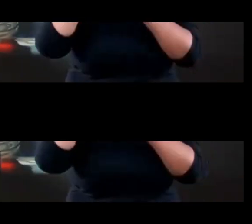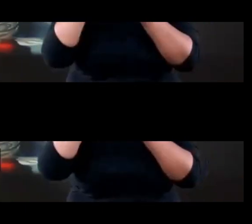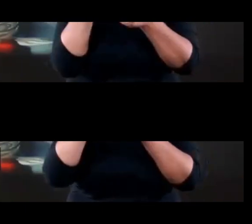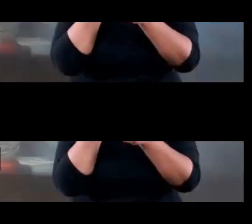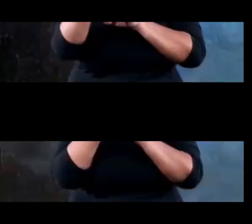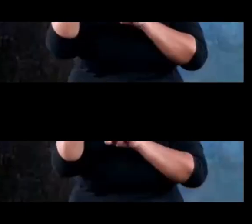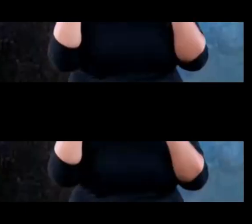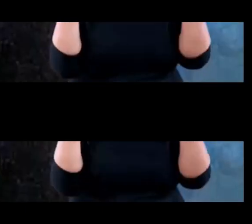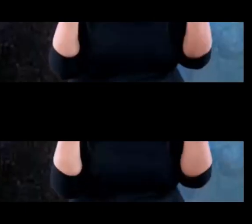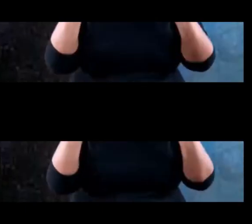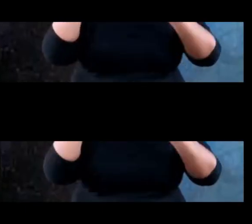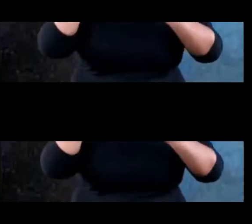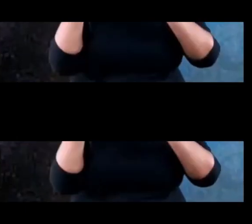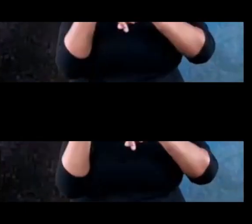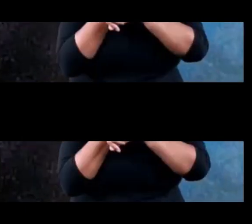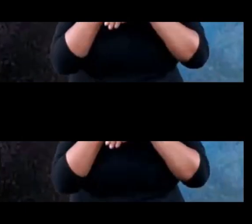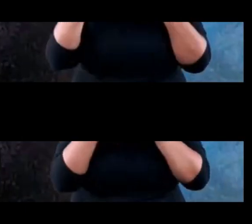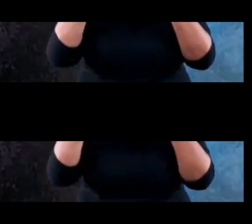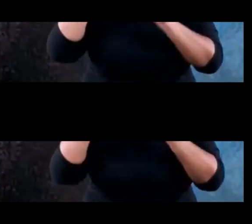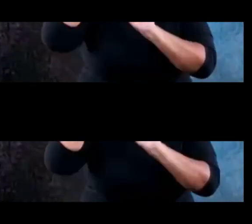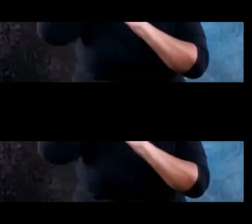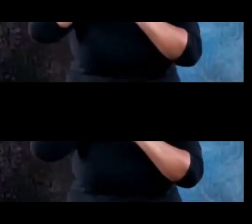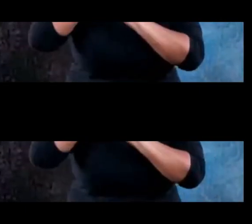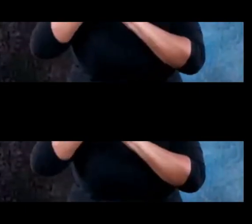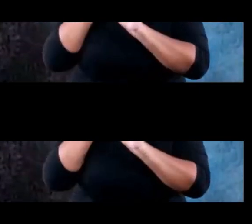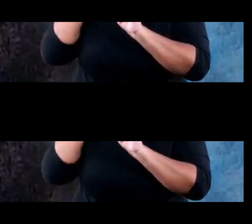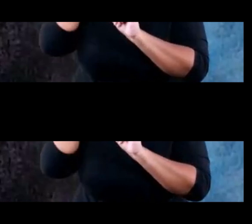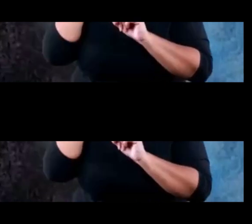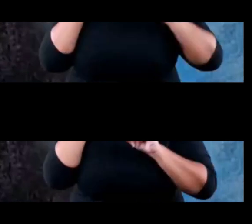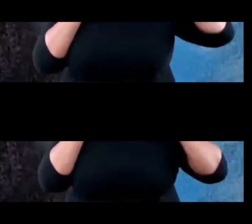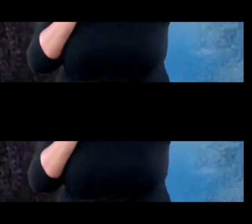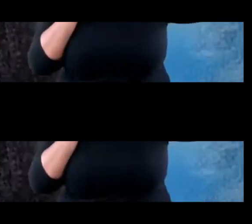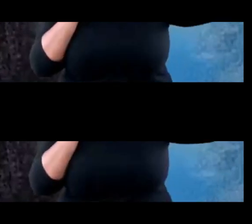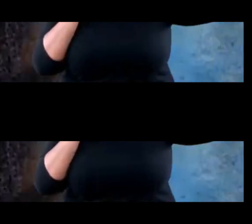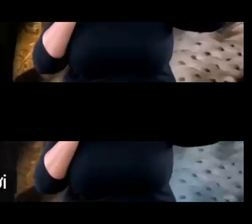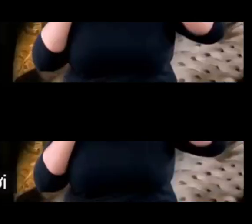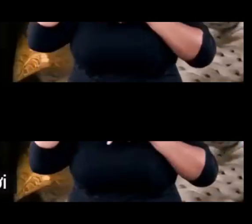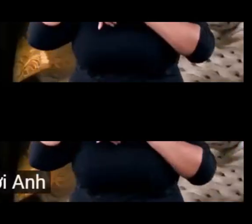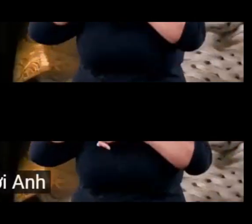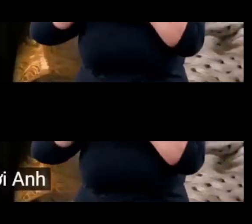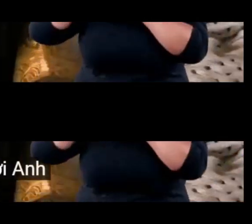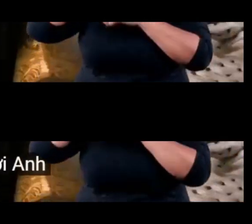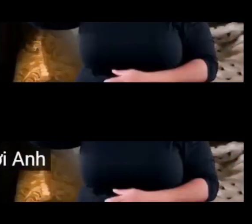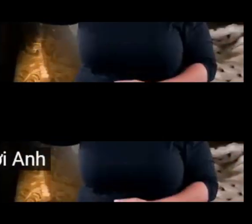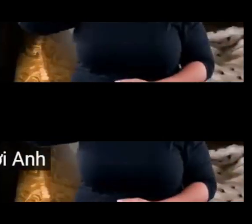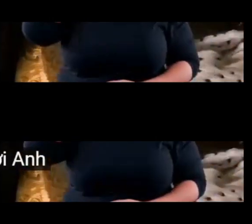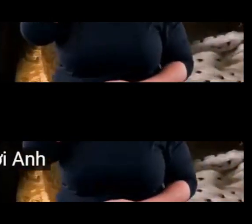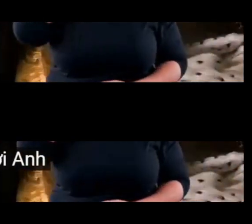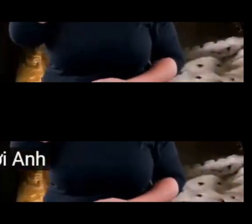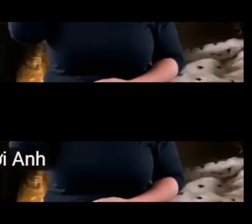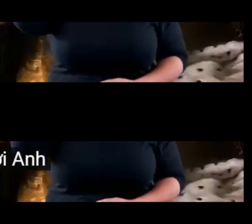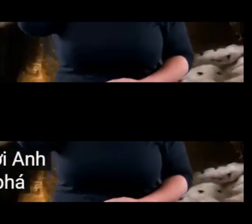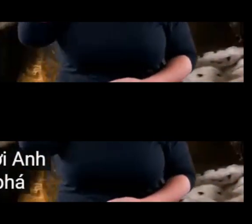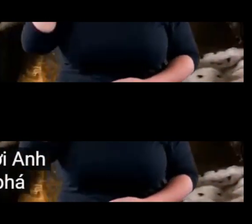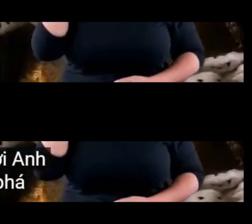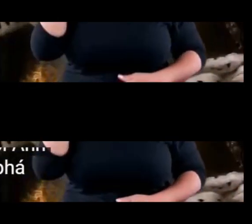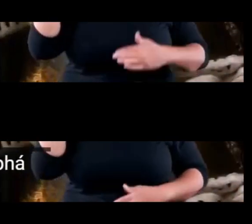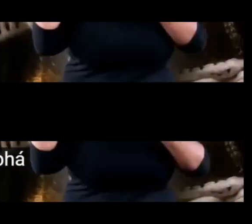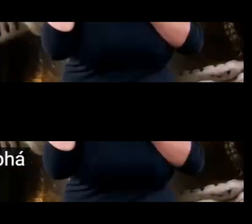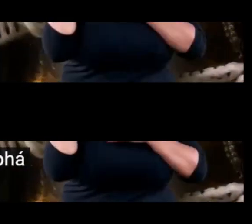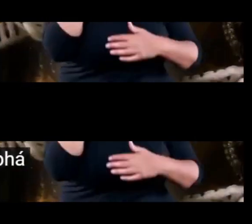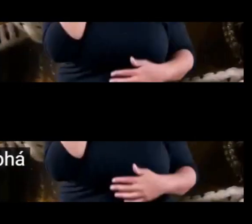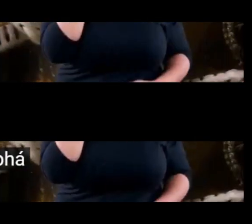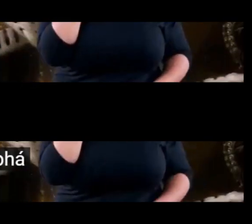used. Even though the protesters were disguised as Mohawk Indians, the British knew who was responsible for destroying the